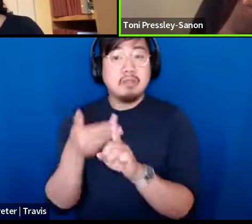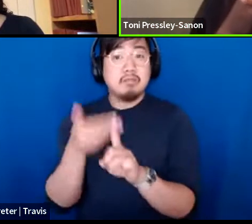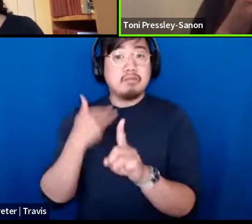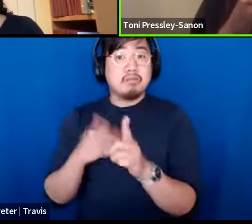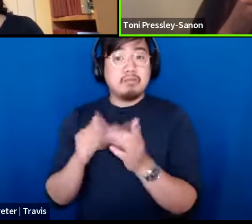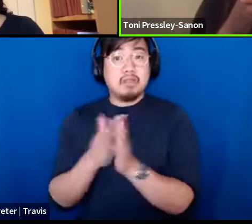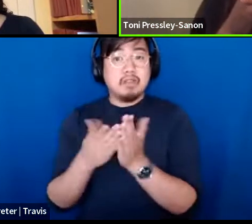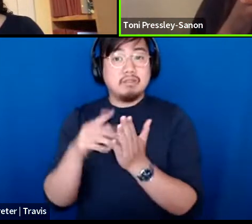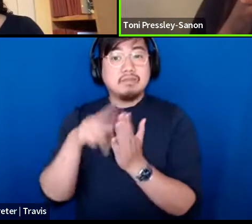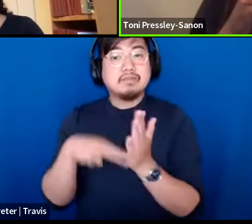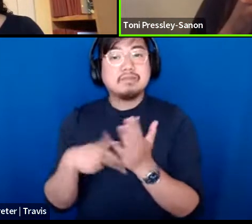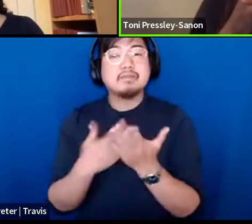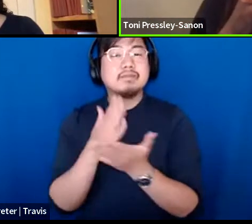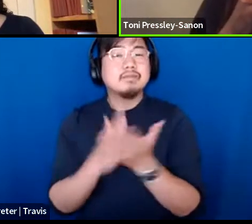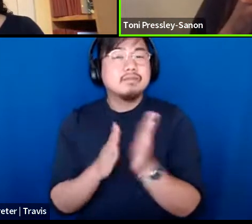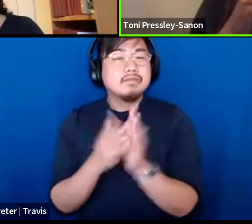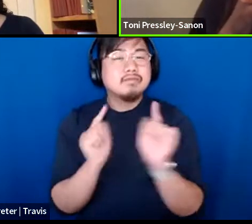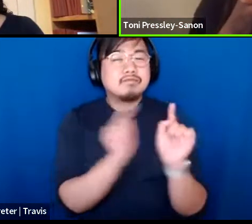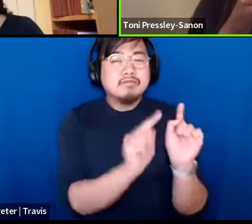reading some proofs,